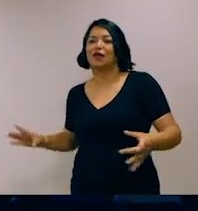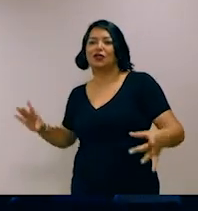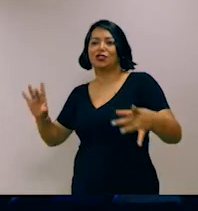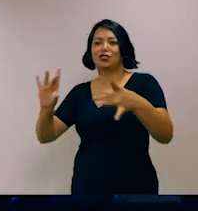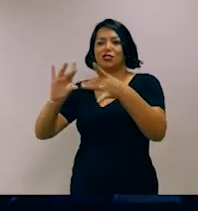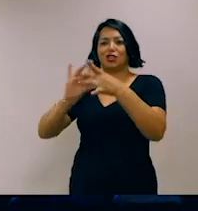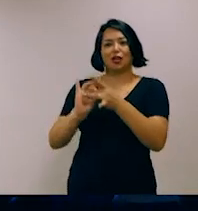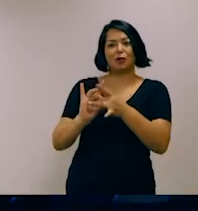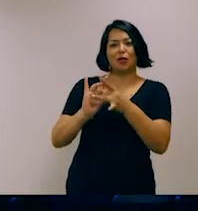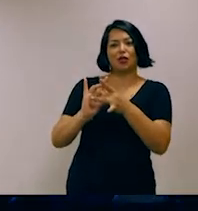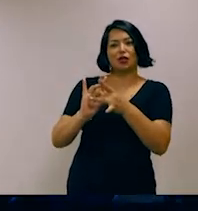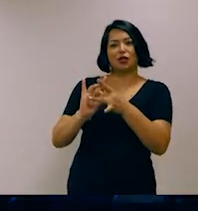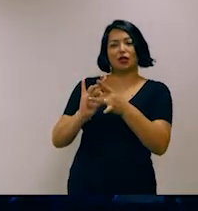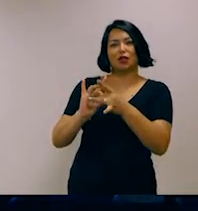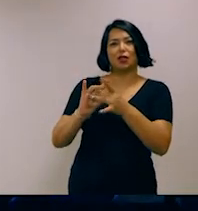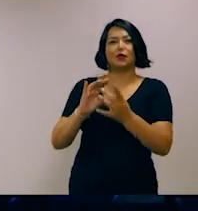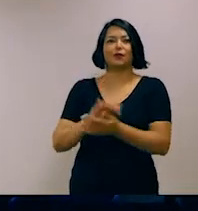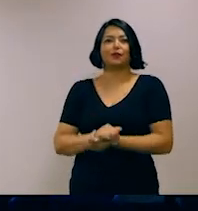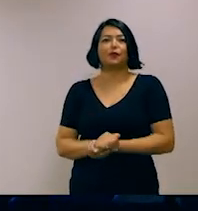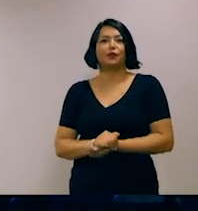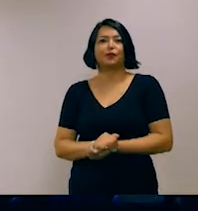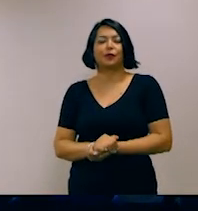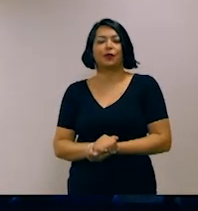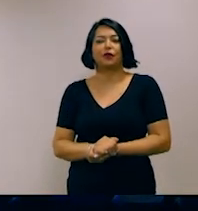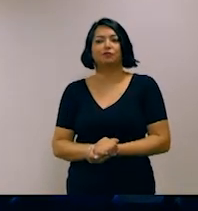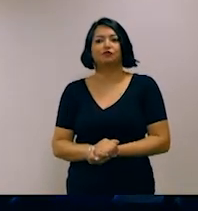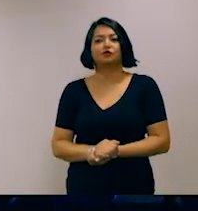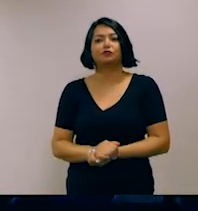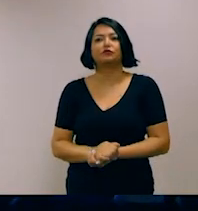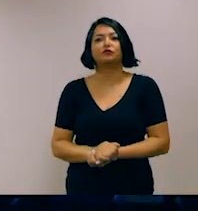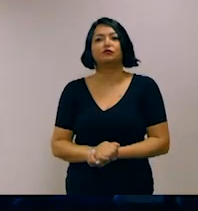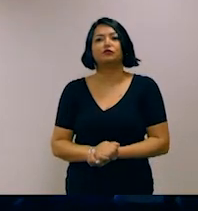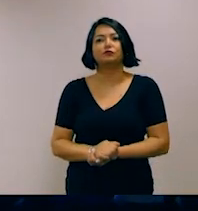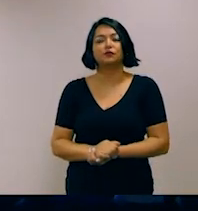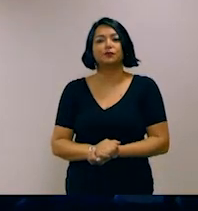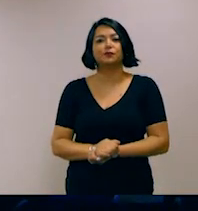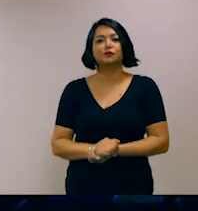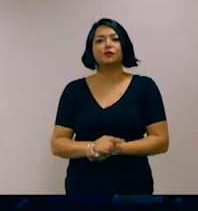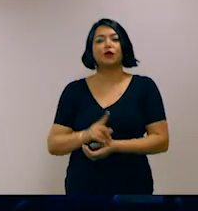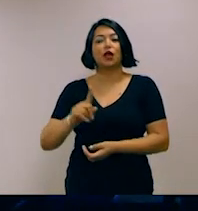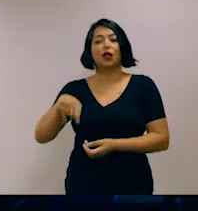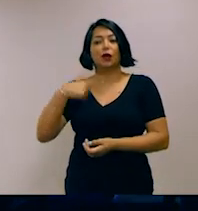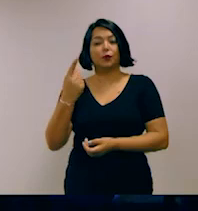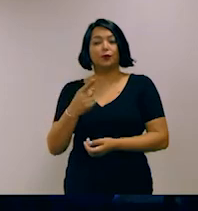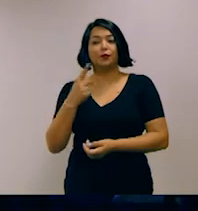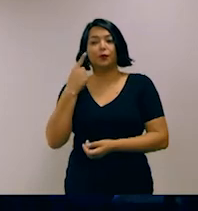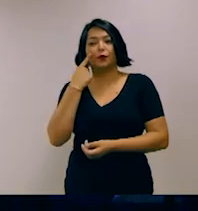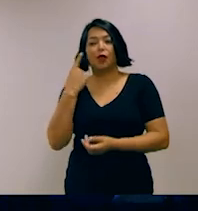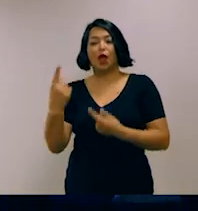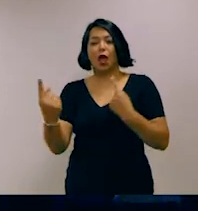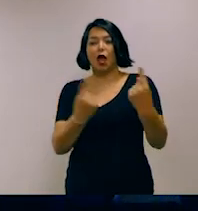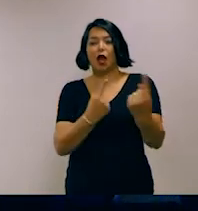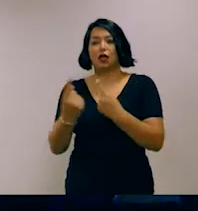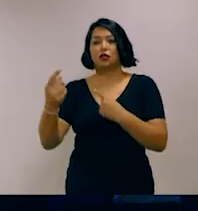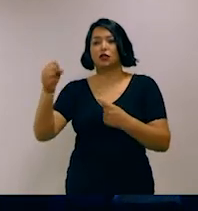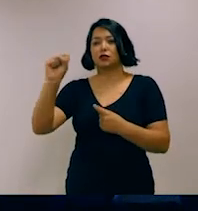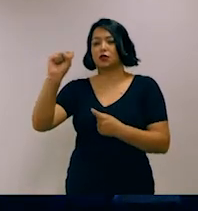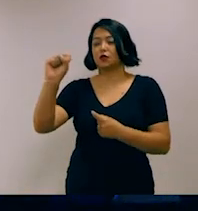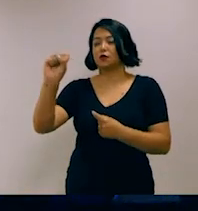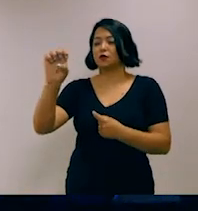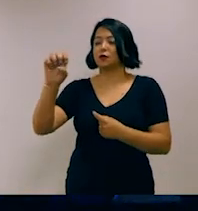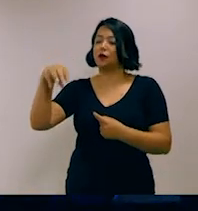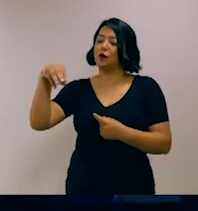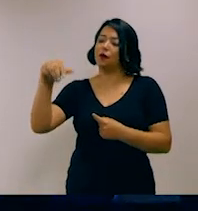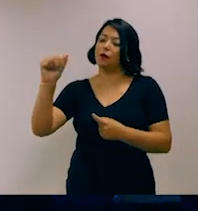model with all of the sentences, so that we could have the semantic listing of these